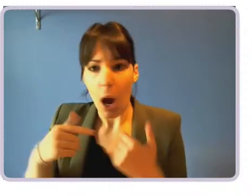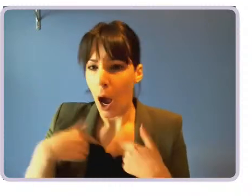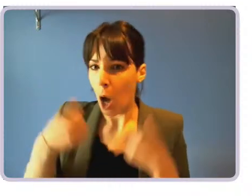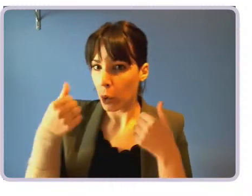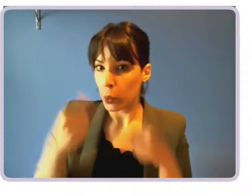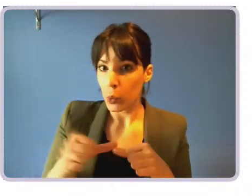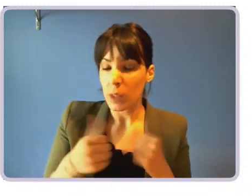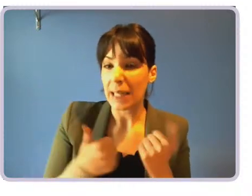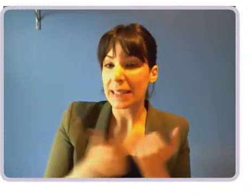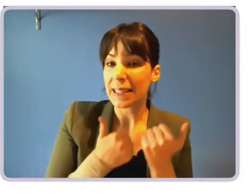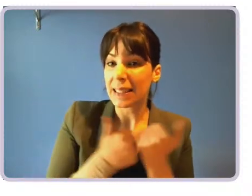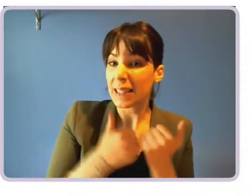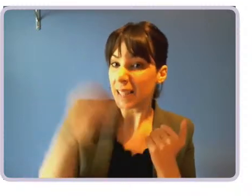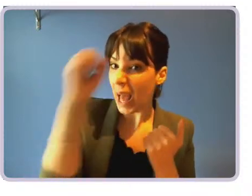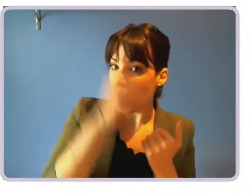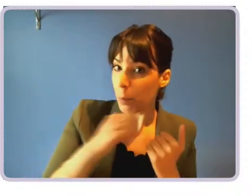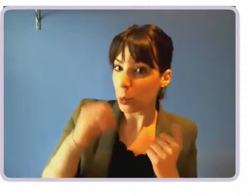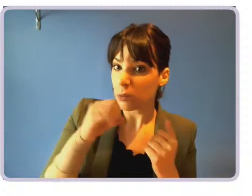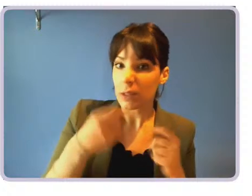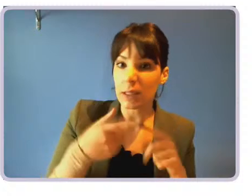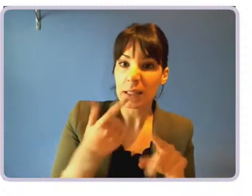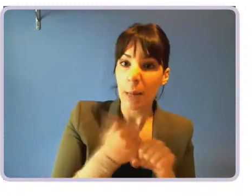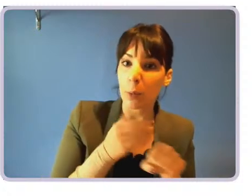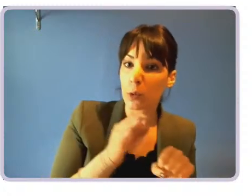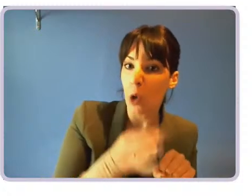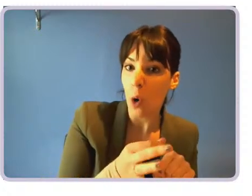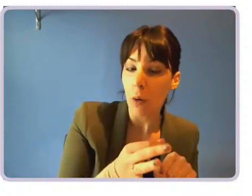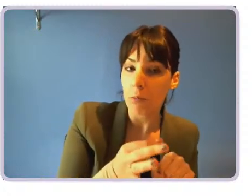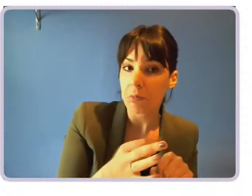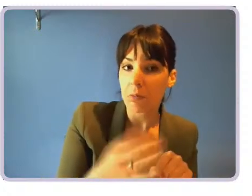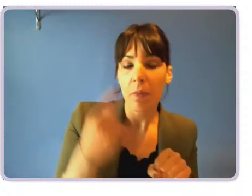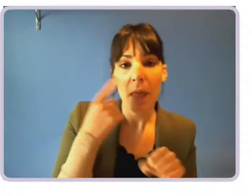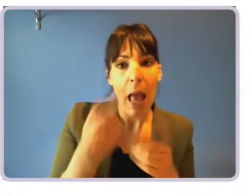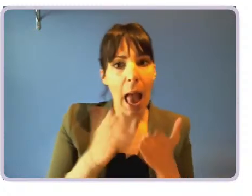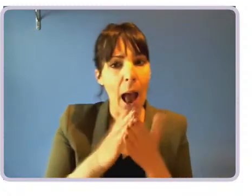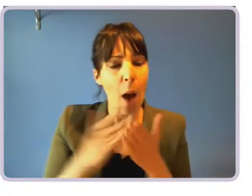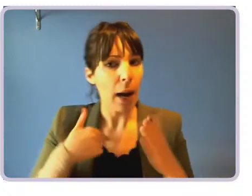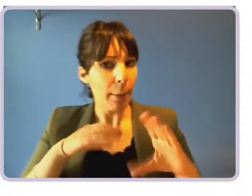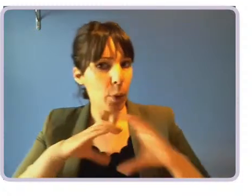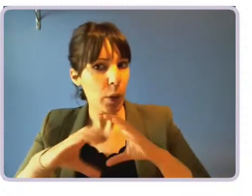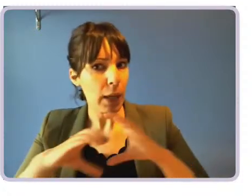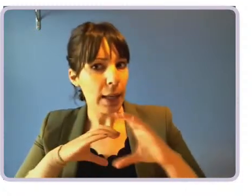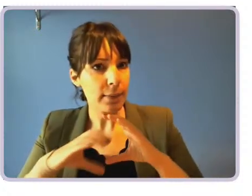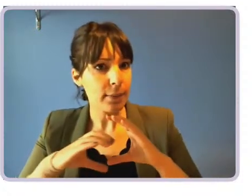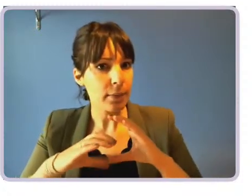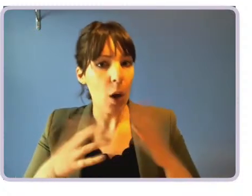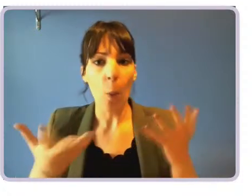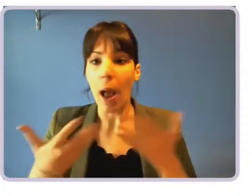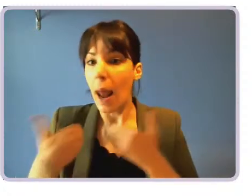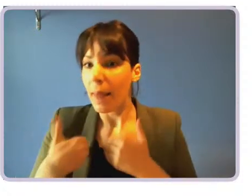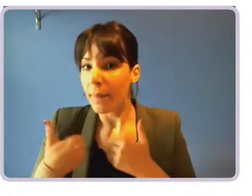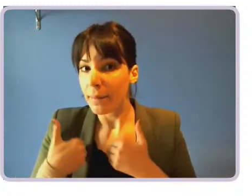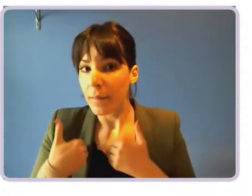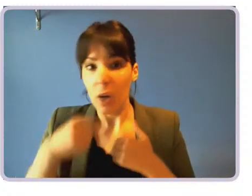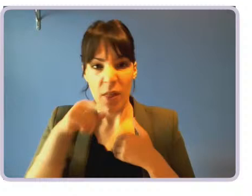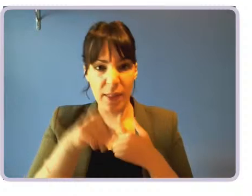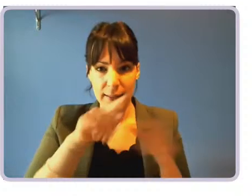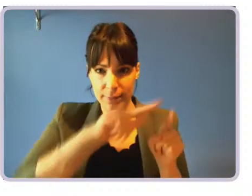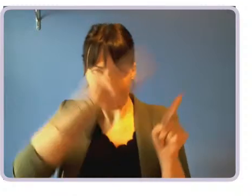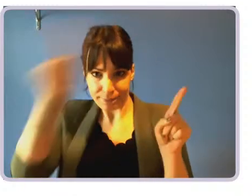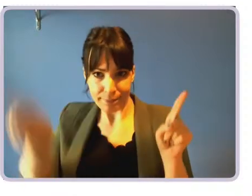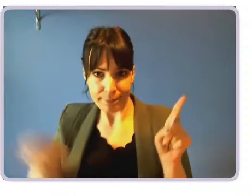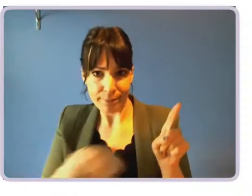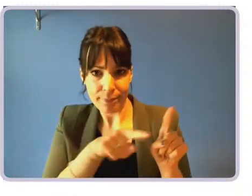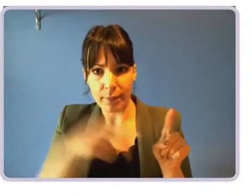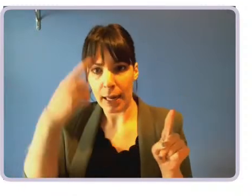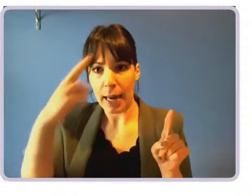communicate, and my living situation. So the capability wheel is what we actually call this, and we call it the capability wheel because these are